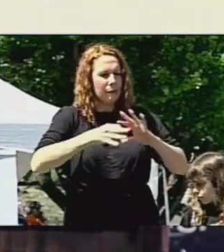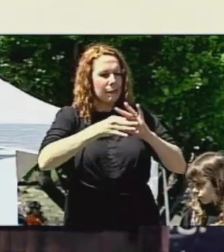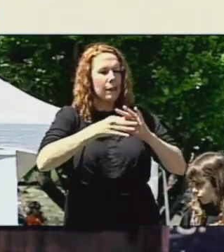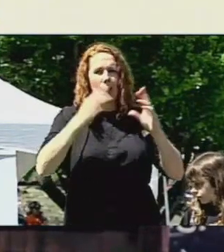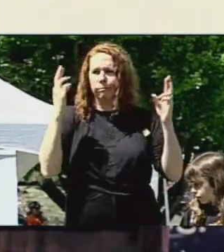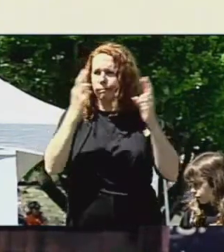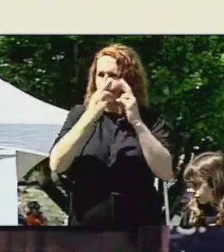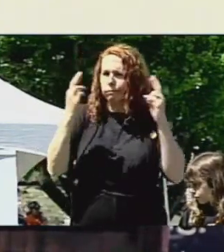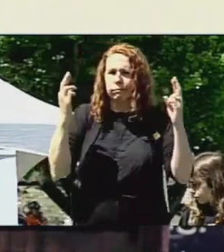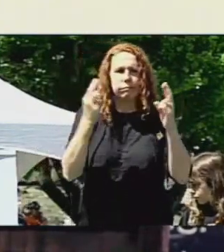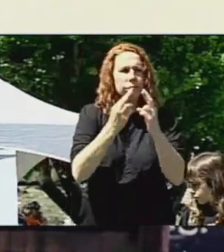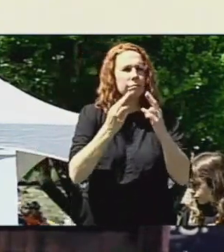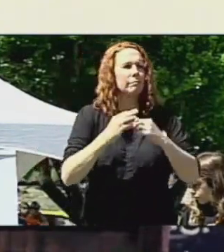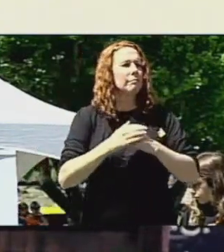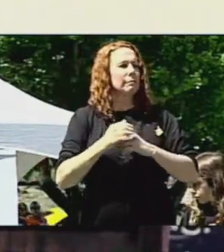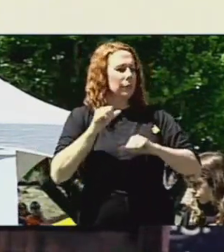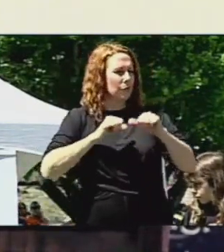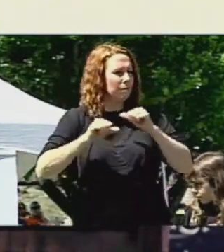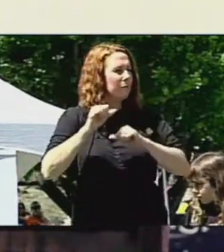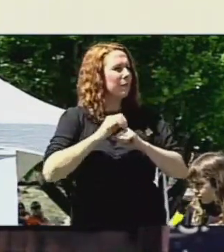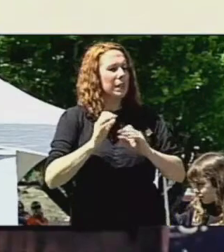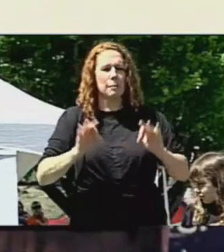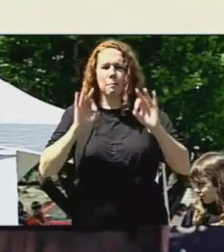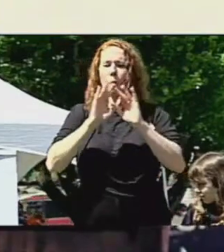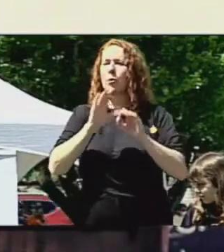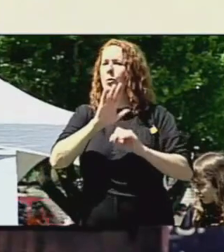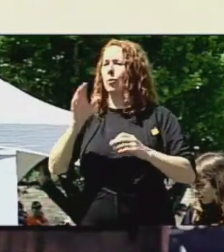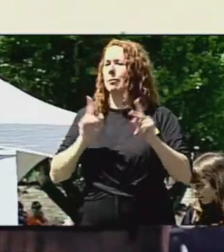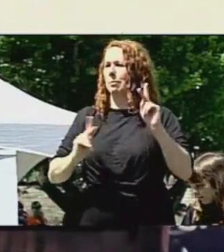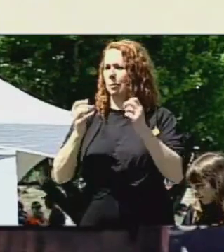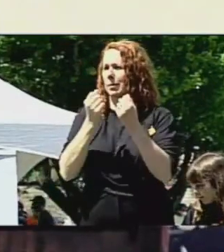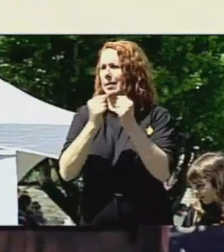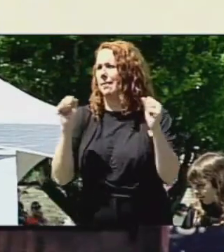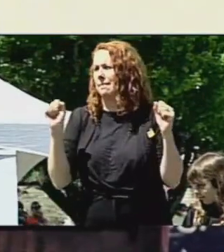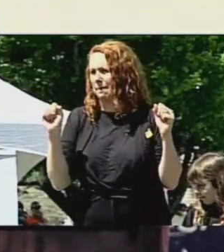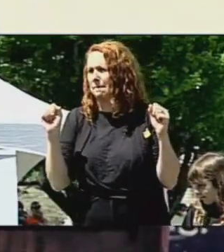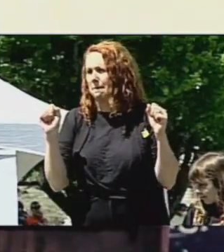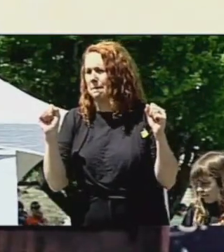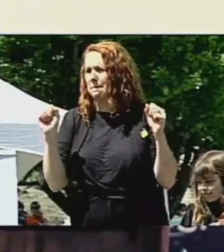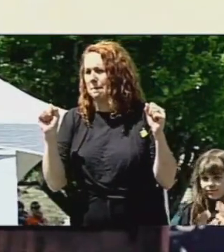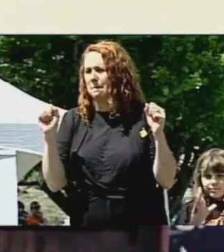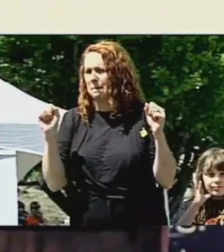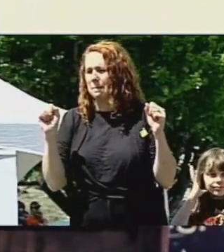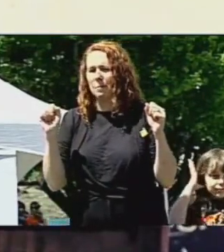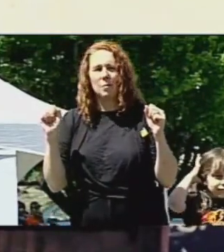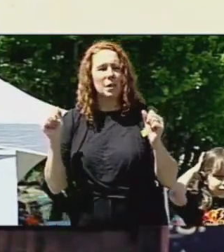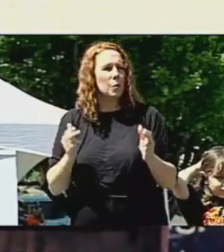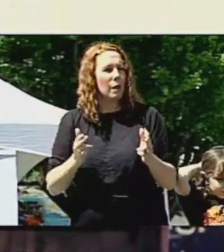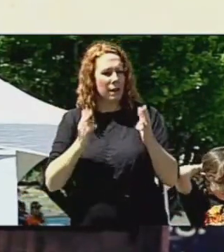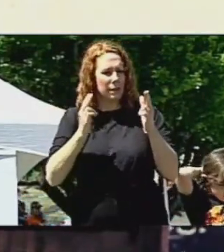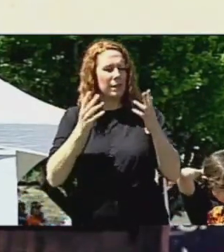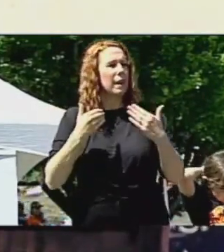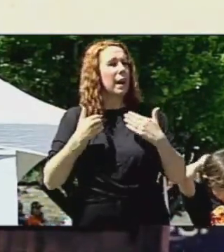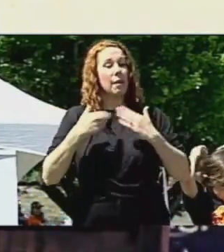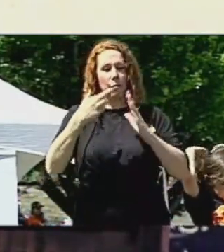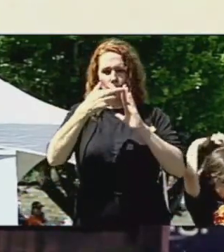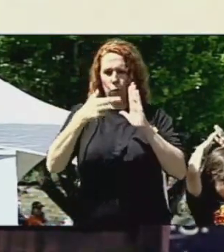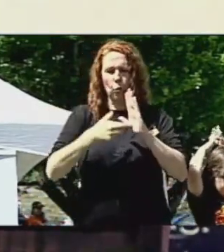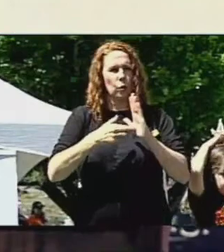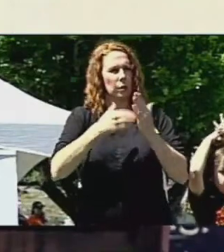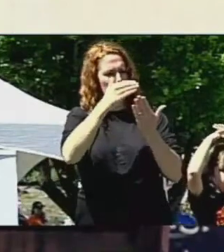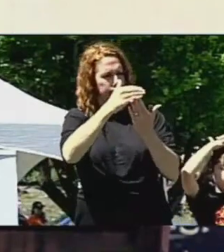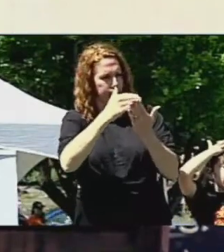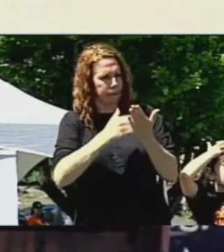other, to make sure that your people are safe. When we're hunting, we have many rules